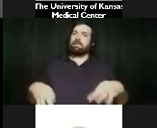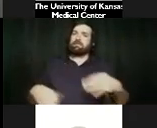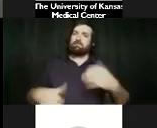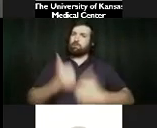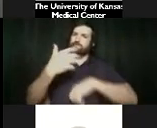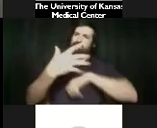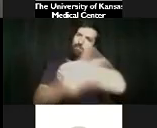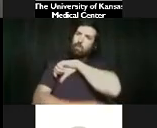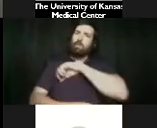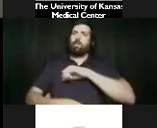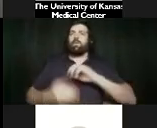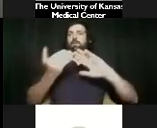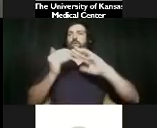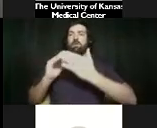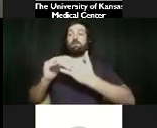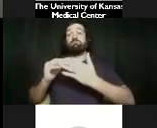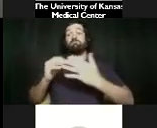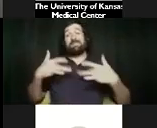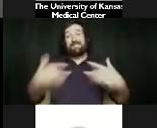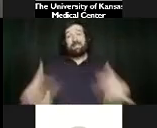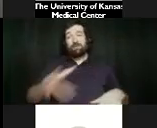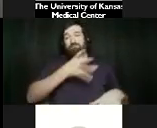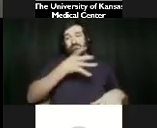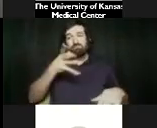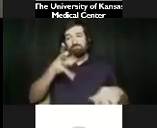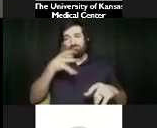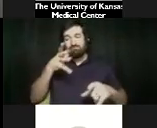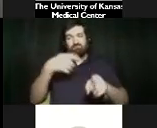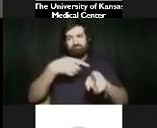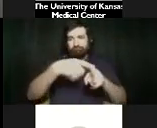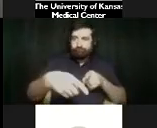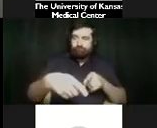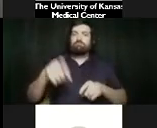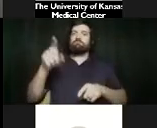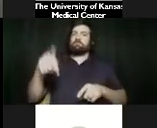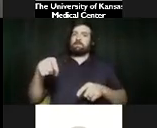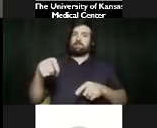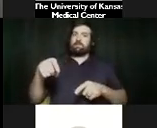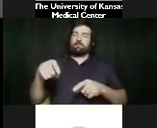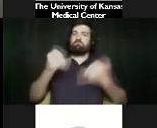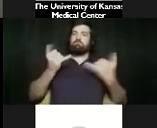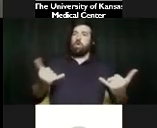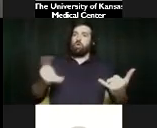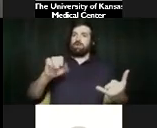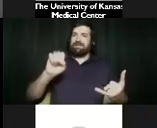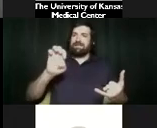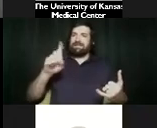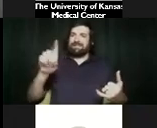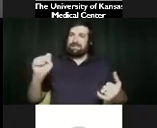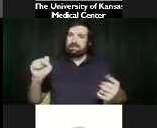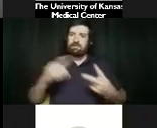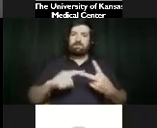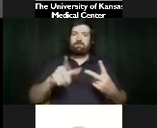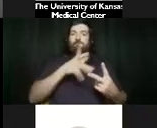that are largely agrarian based, what they need is modern seeds, modern fertilizers, modern farming